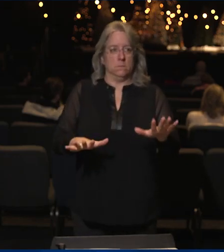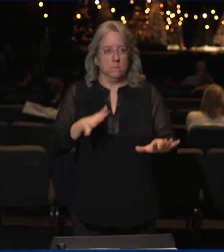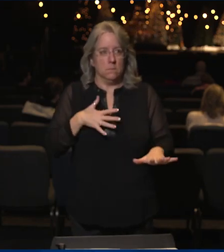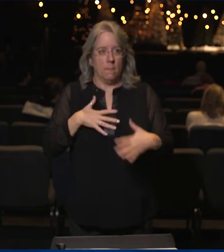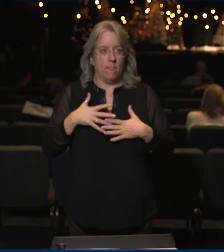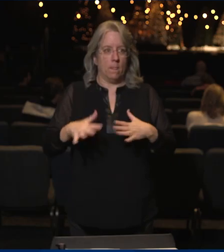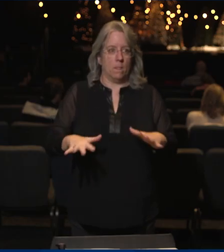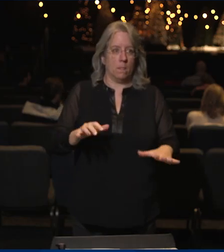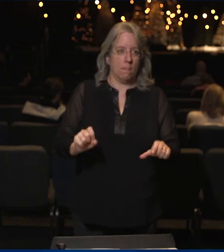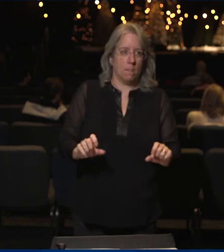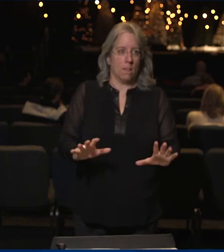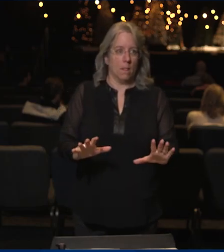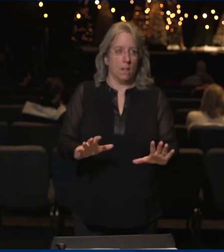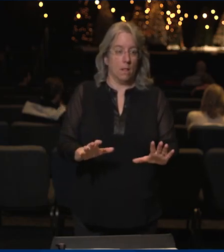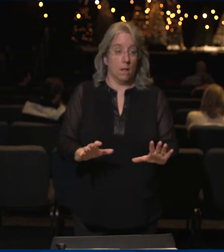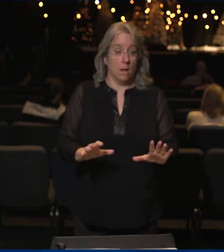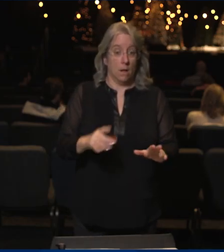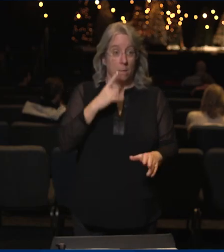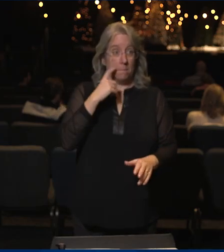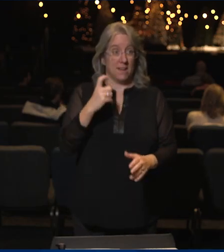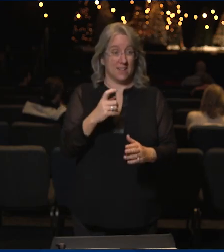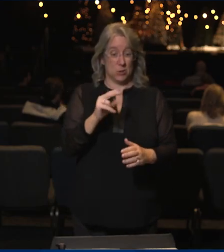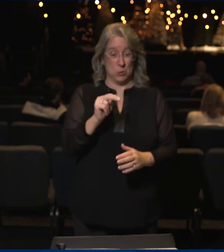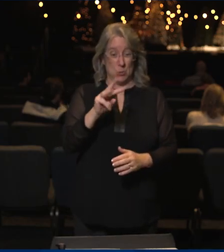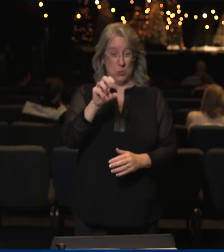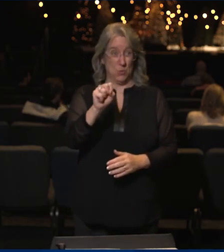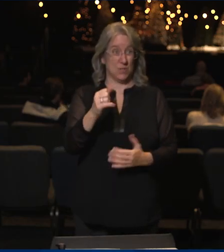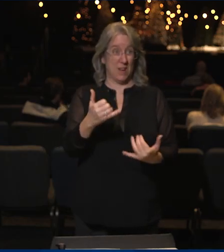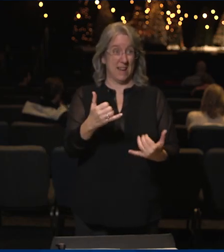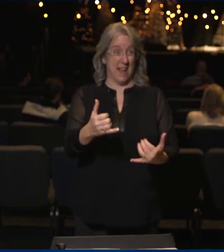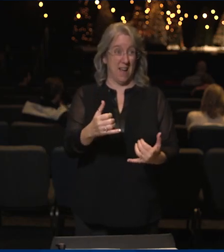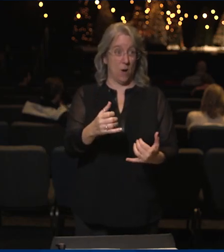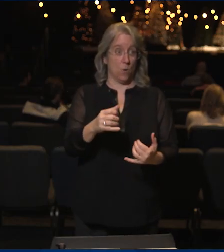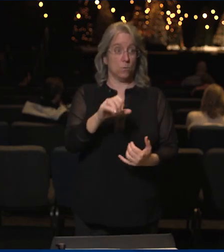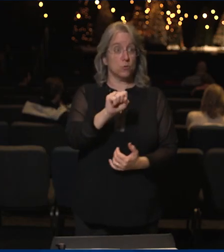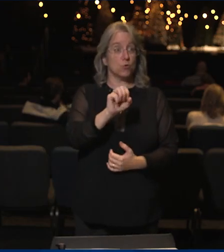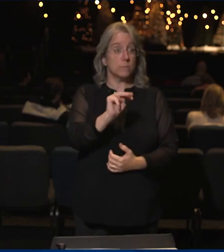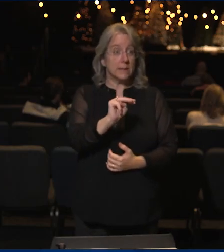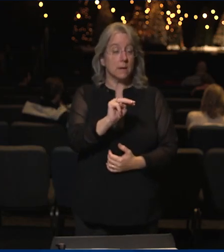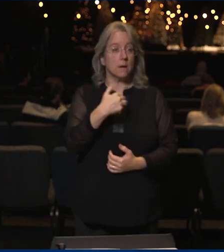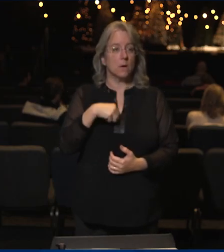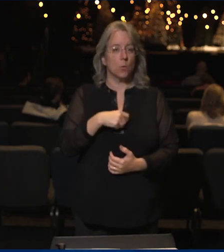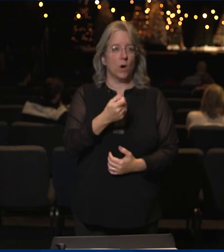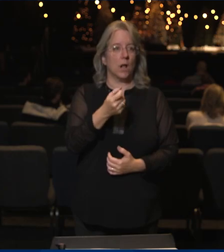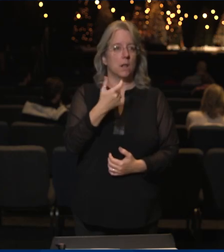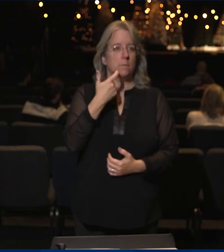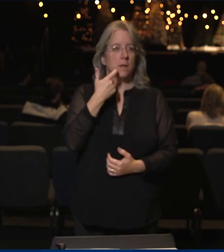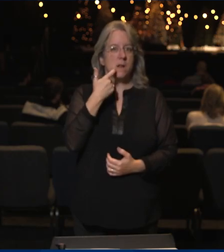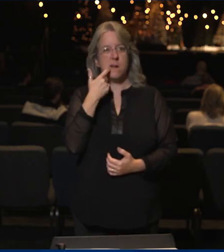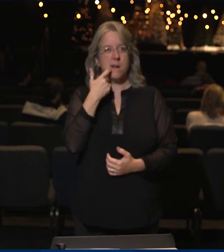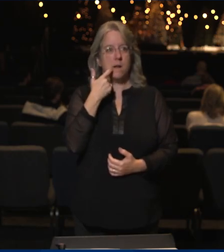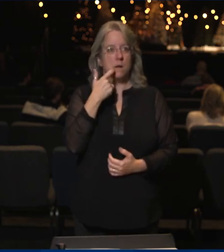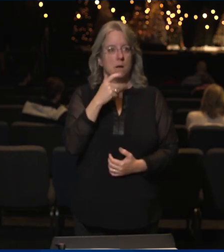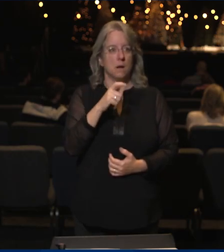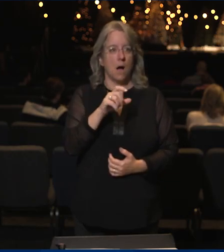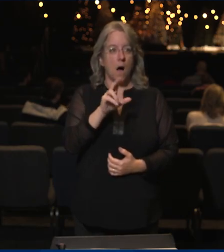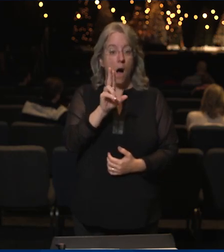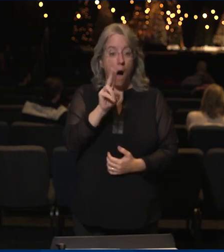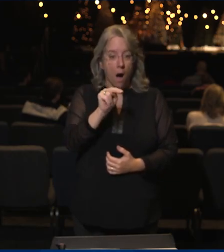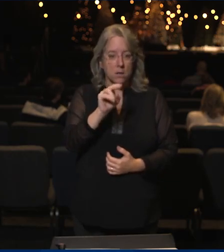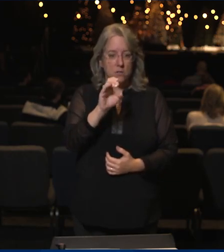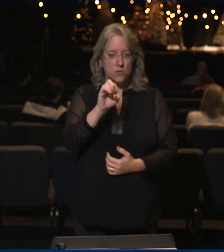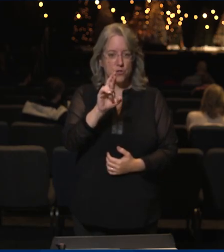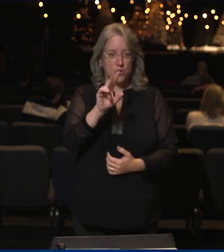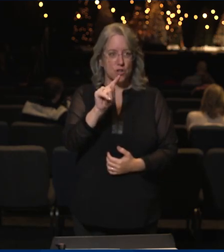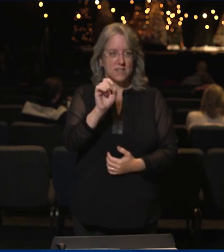And because of our news cycle and social media now, we are in some ways addicted to uncertainty. And if you check the